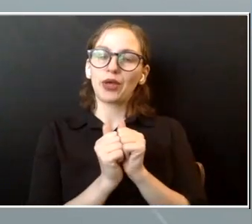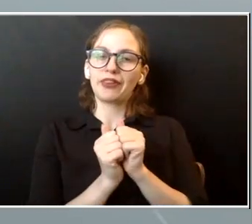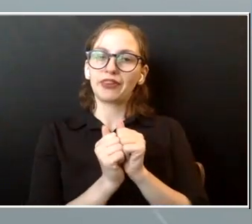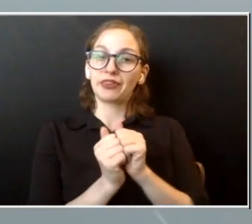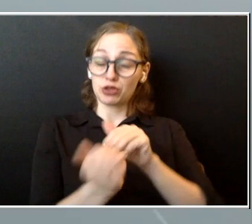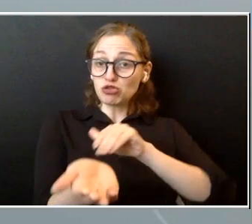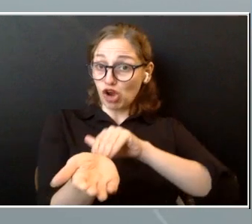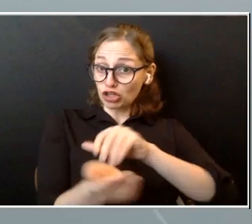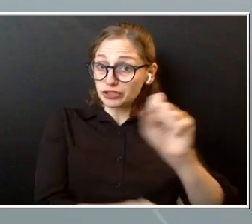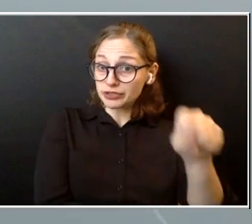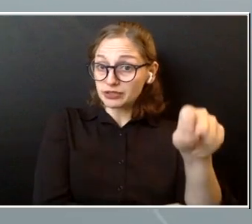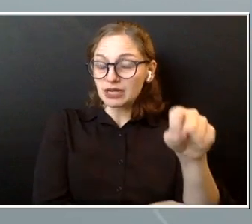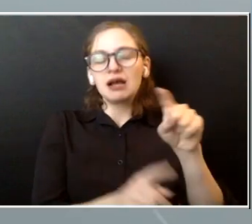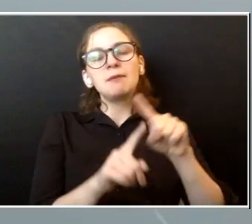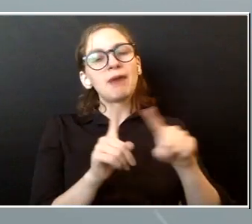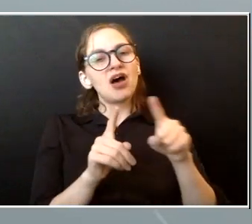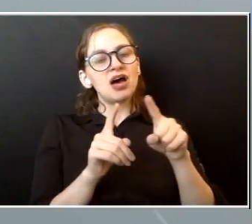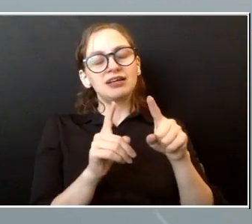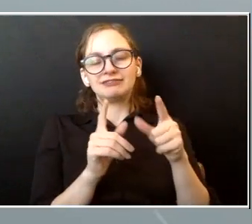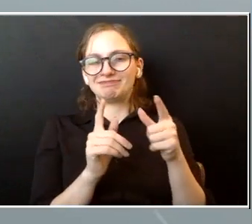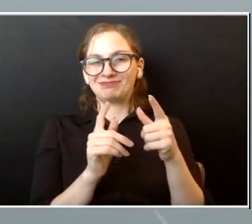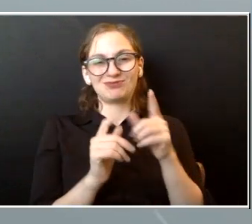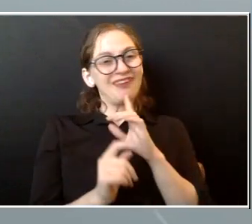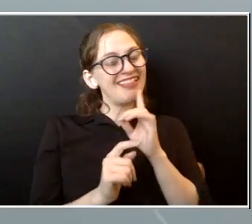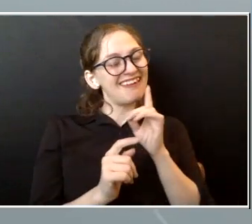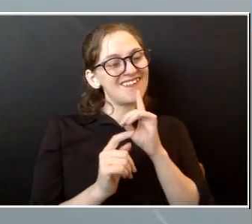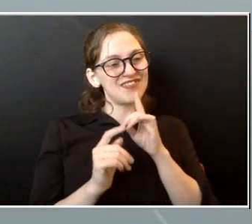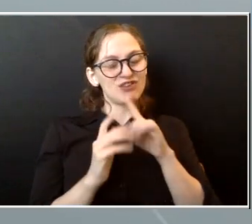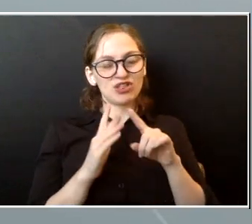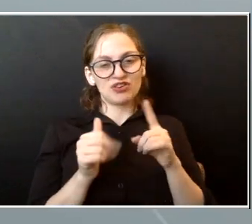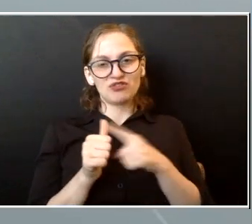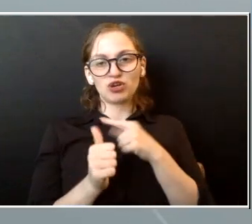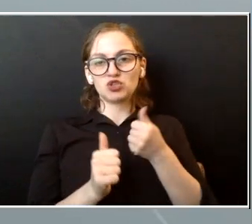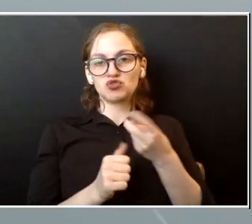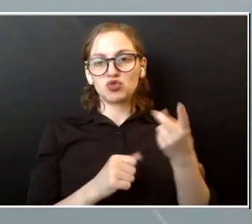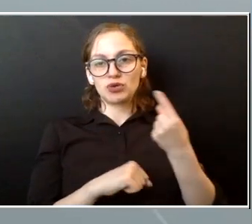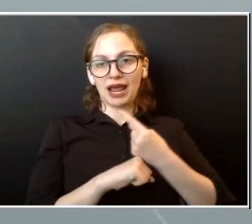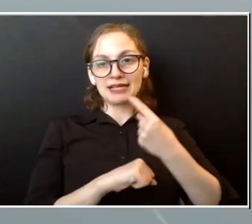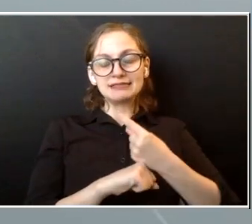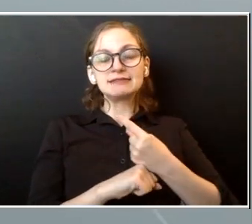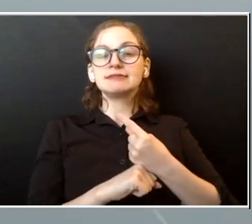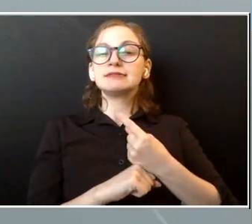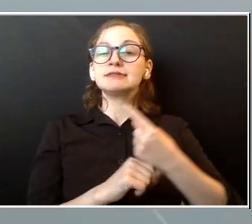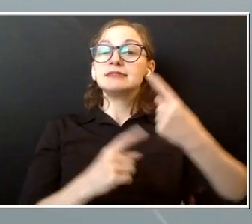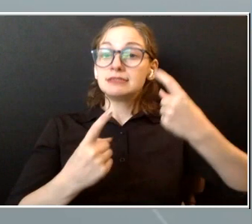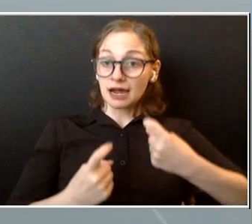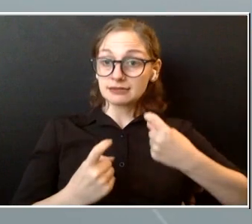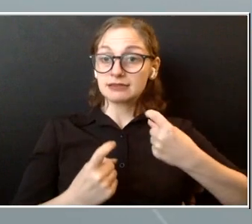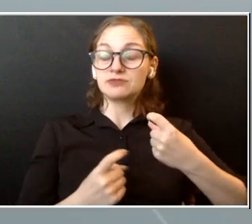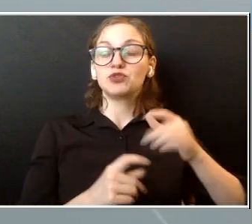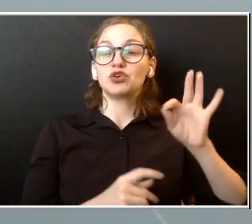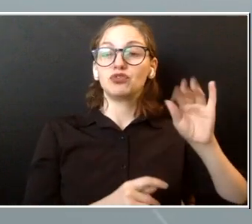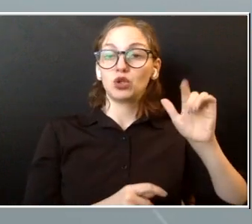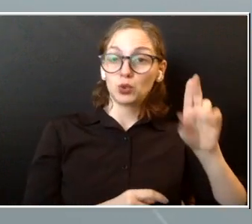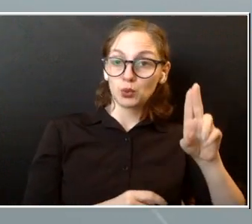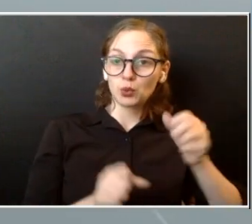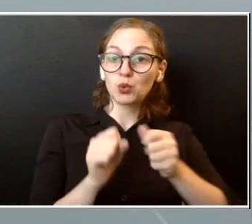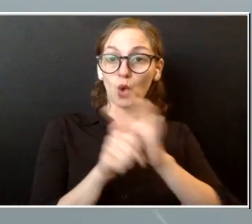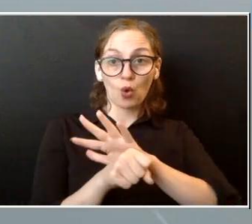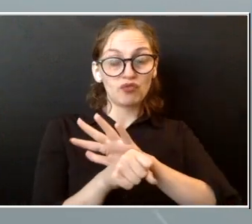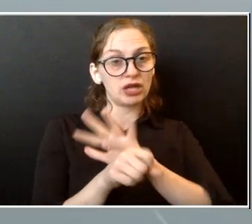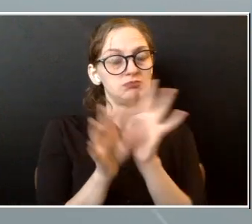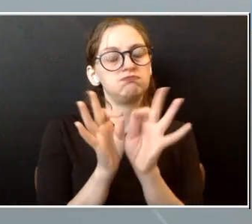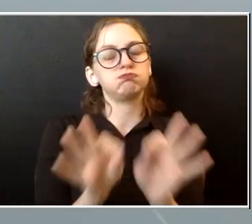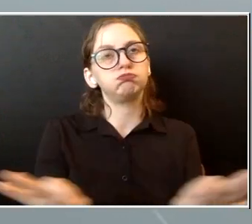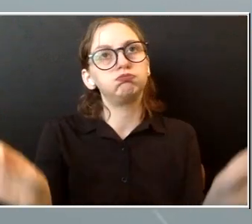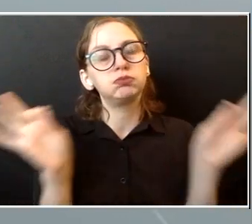most part, for those beginning days, number one, certainly getting tested for influenza and COVID are vitally important. And